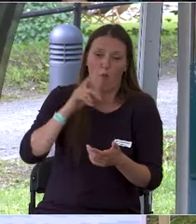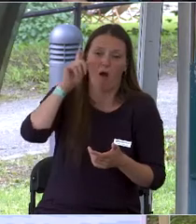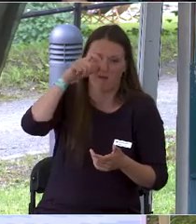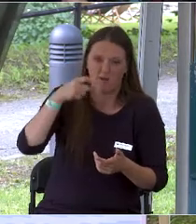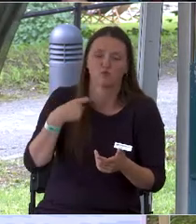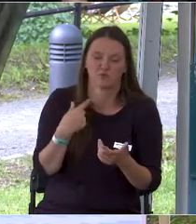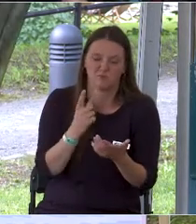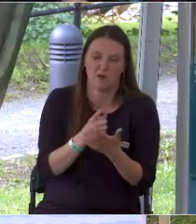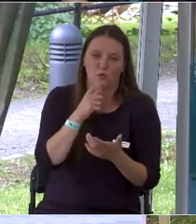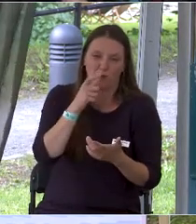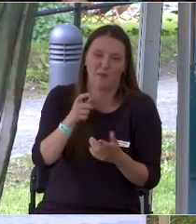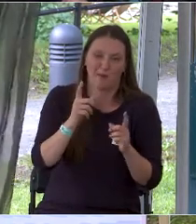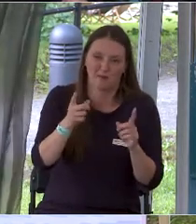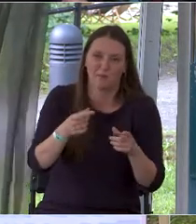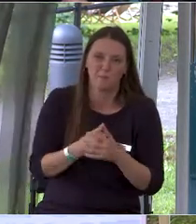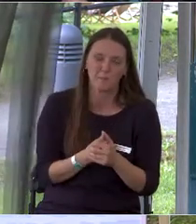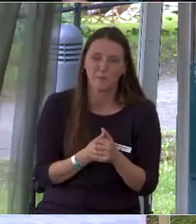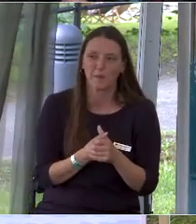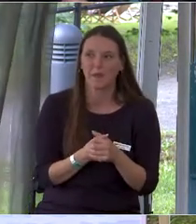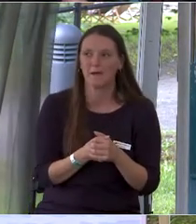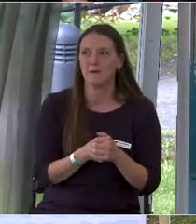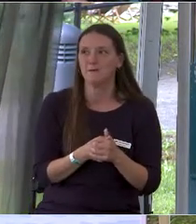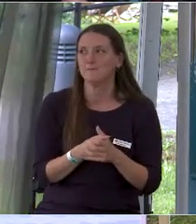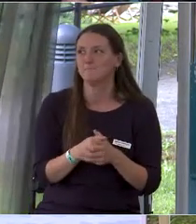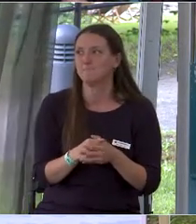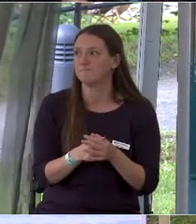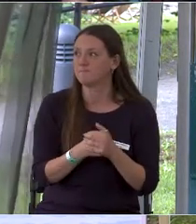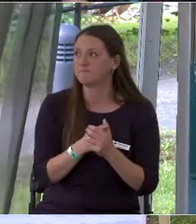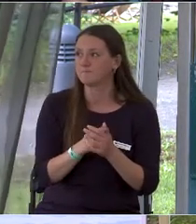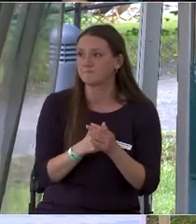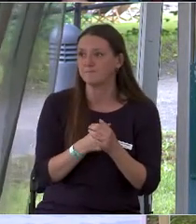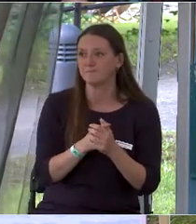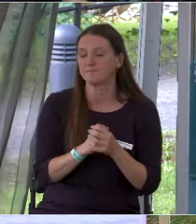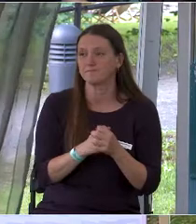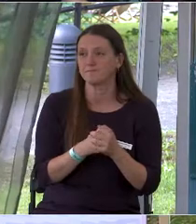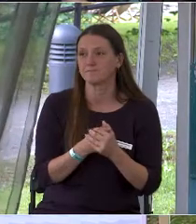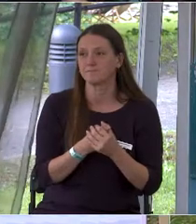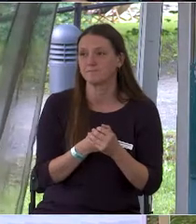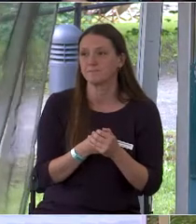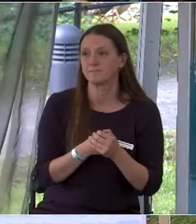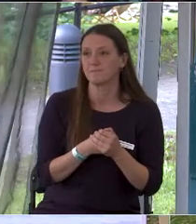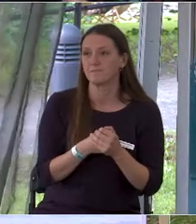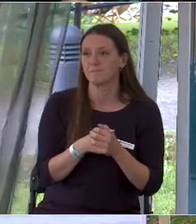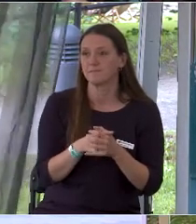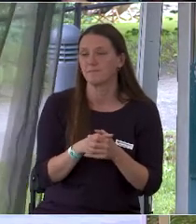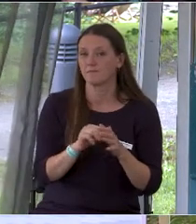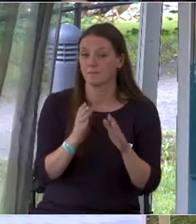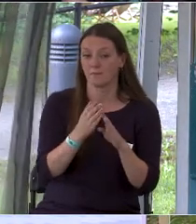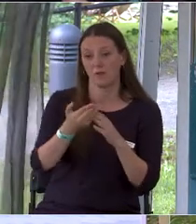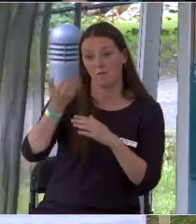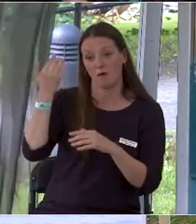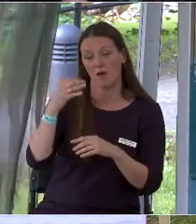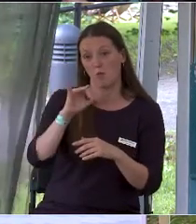discuss opinions here. When I was listening to Ulf and